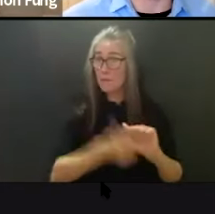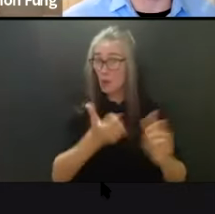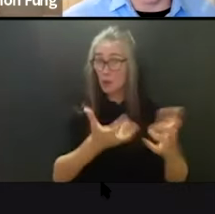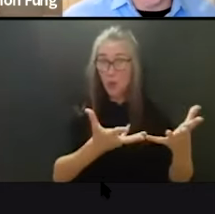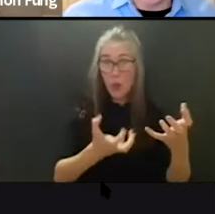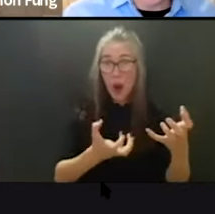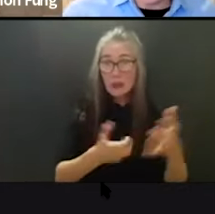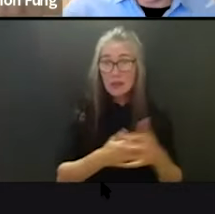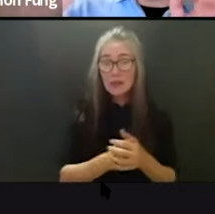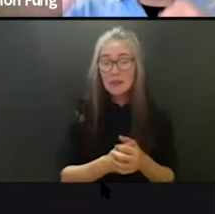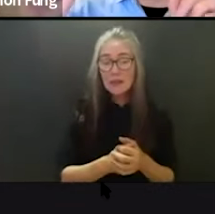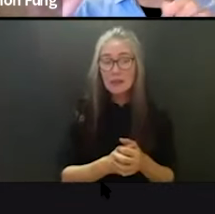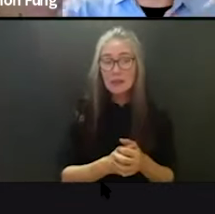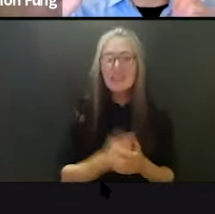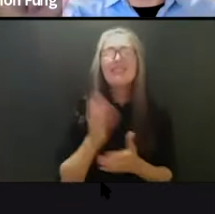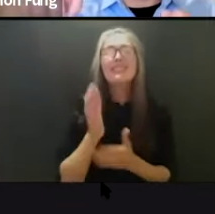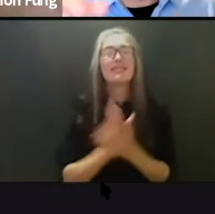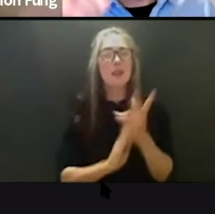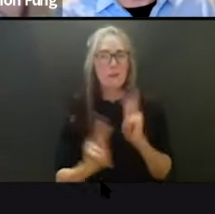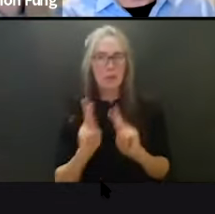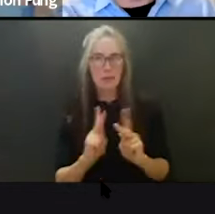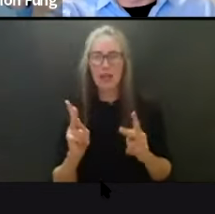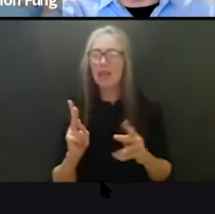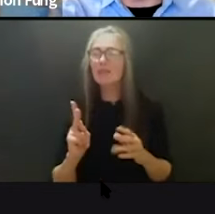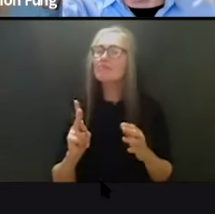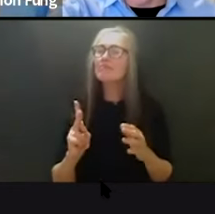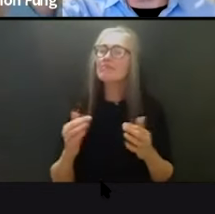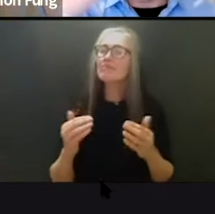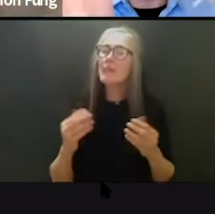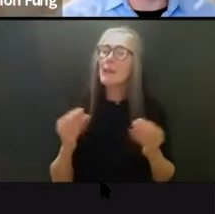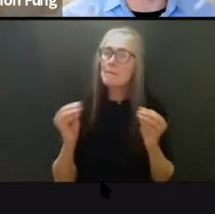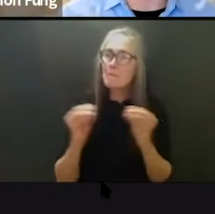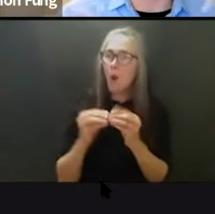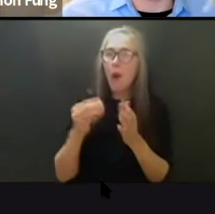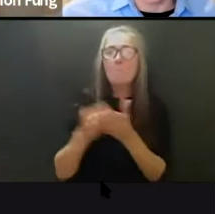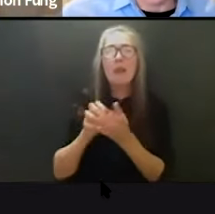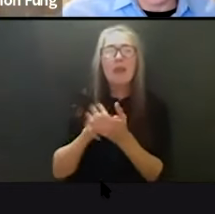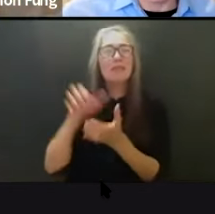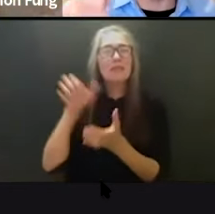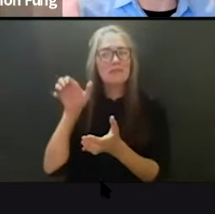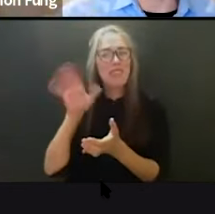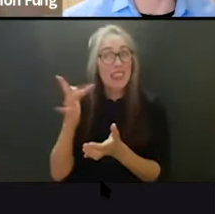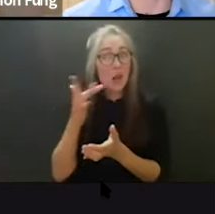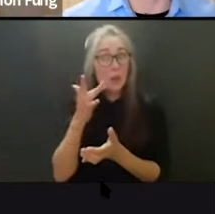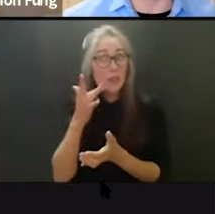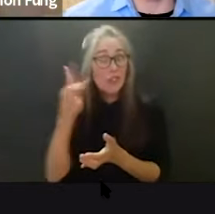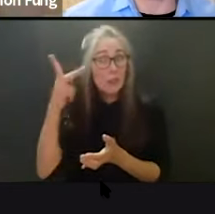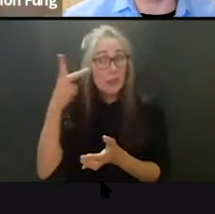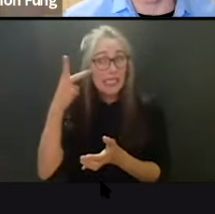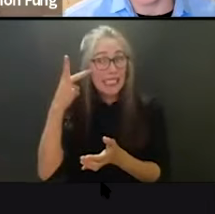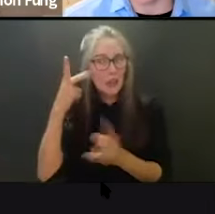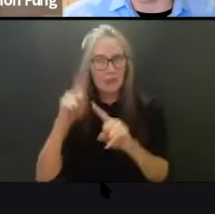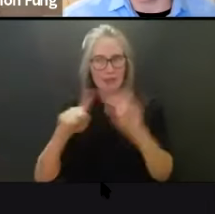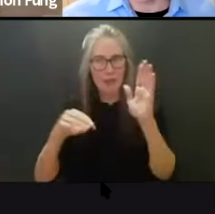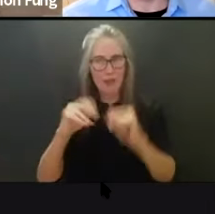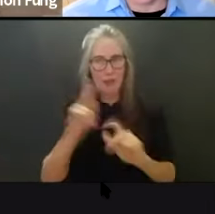is the federal government. And he looked at the on which people who are relatively better off have different political preferences than people